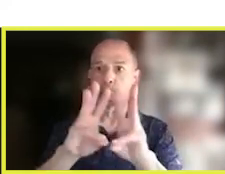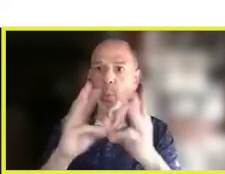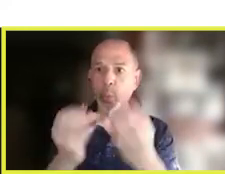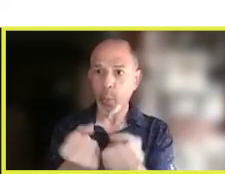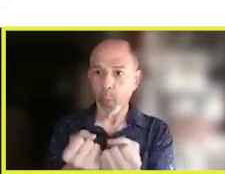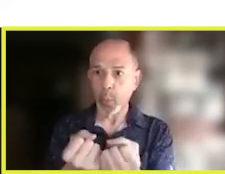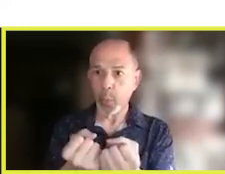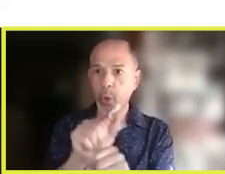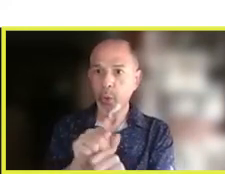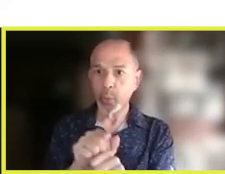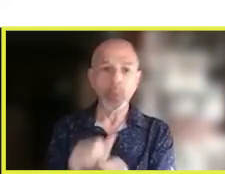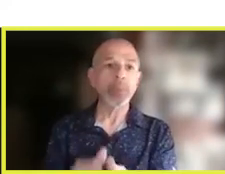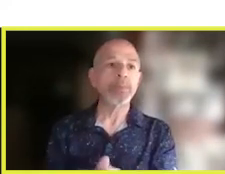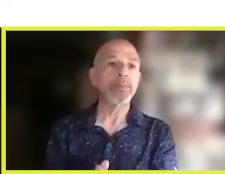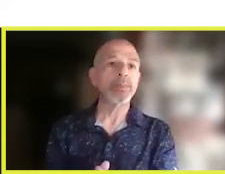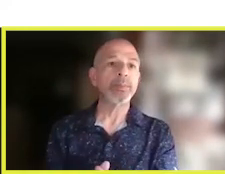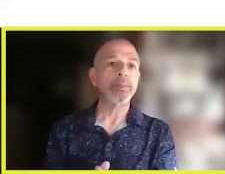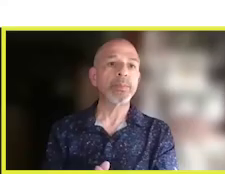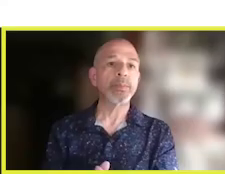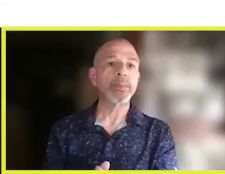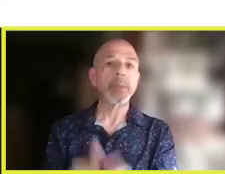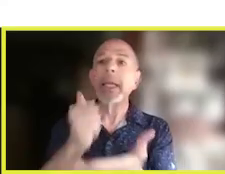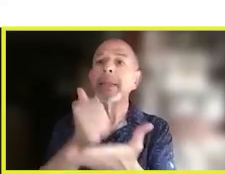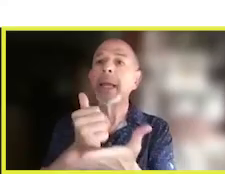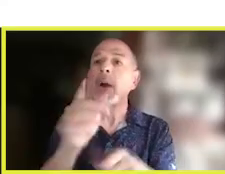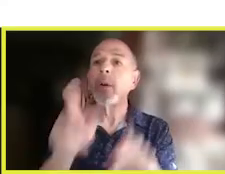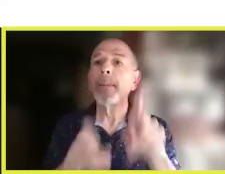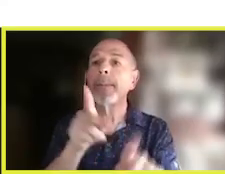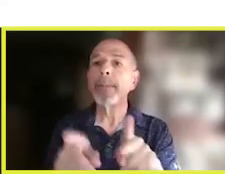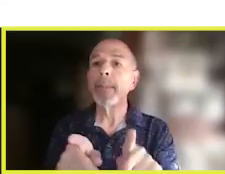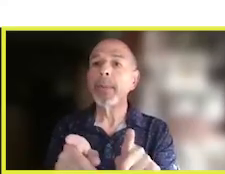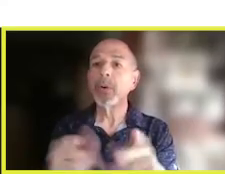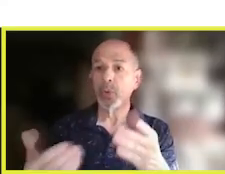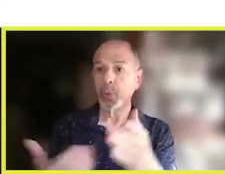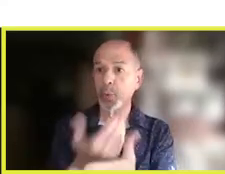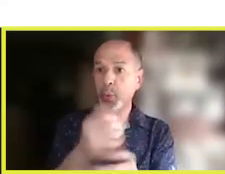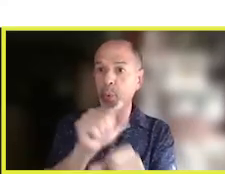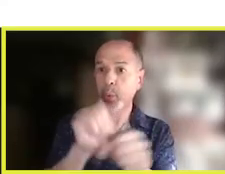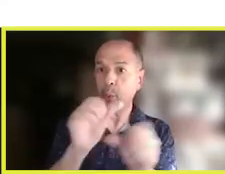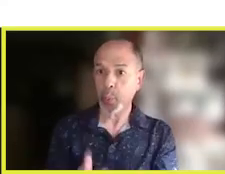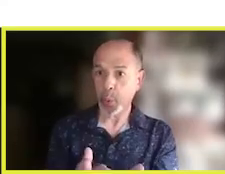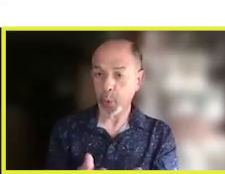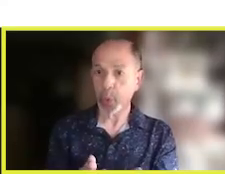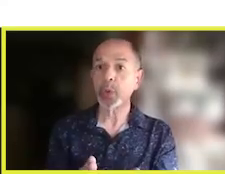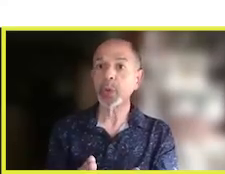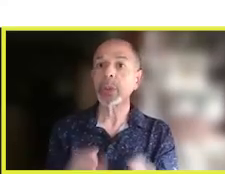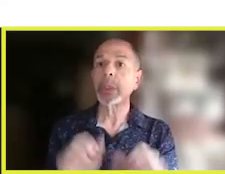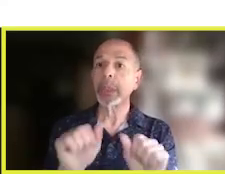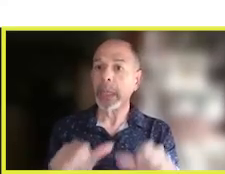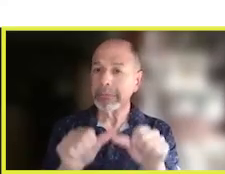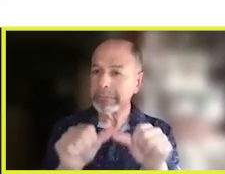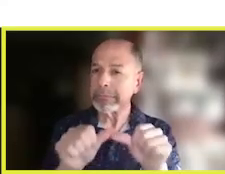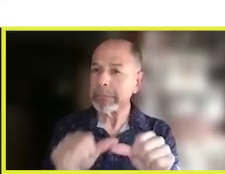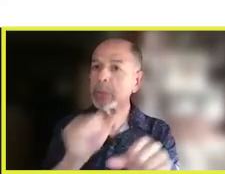DSPs enjoy their jobs, be really good at their jobs, and stay in their jobs. They want more people to join the group,